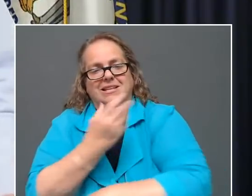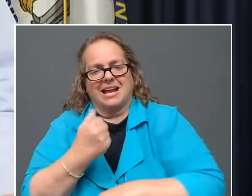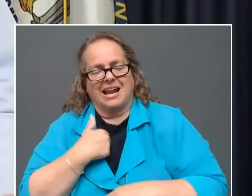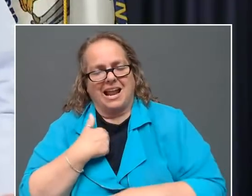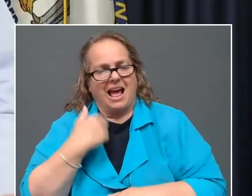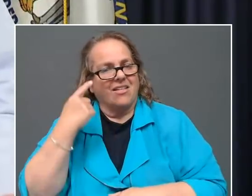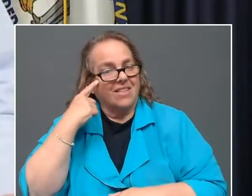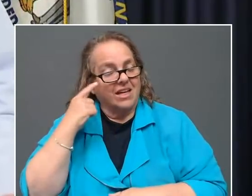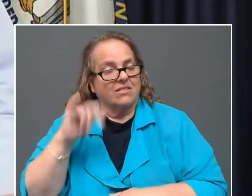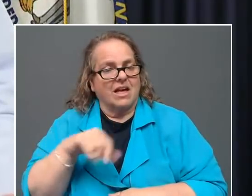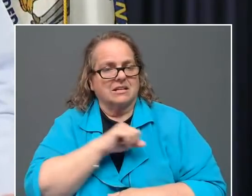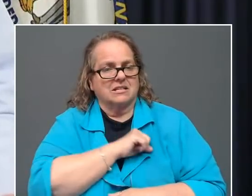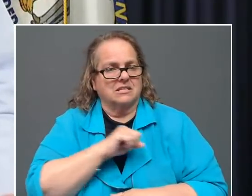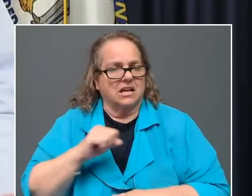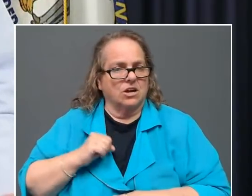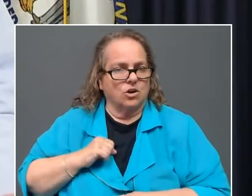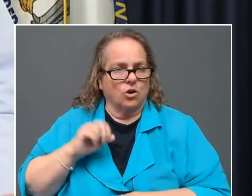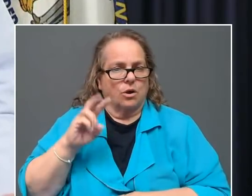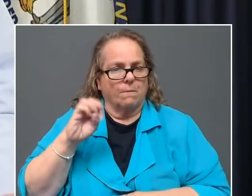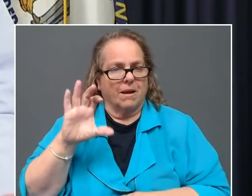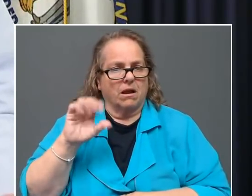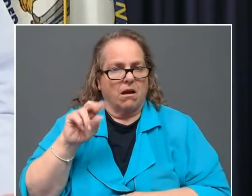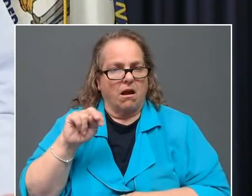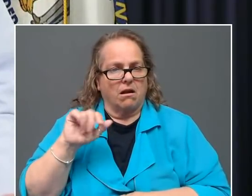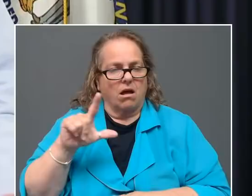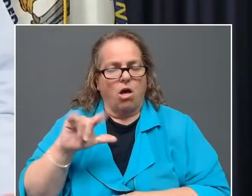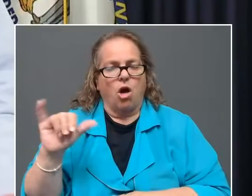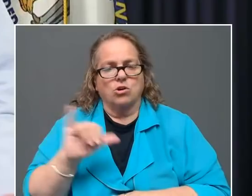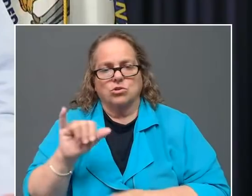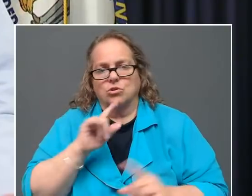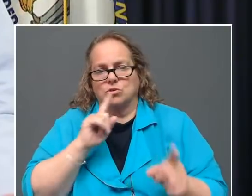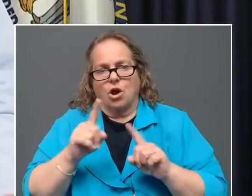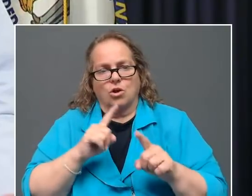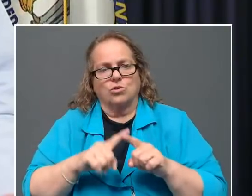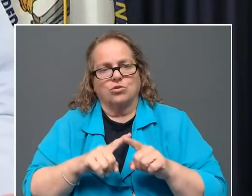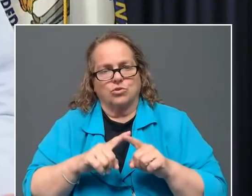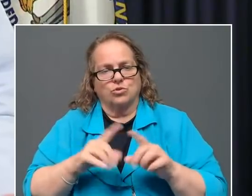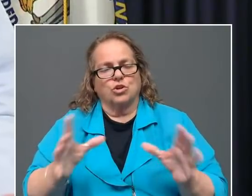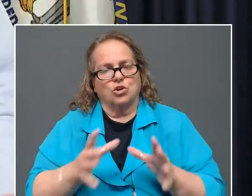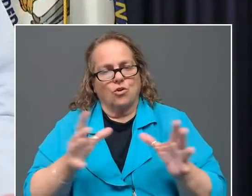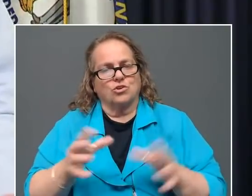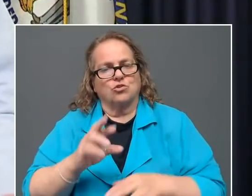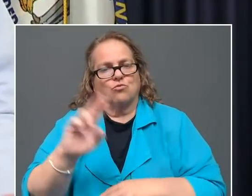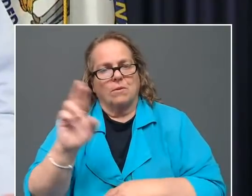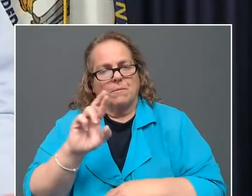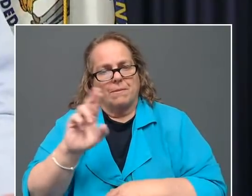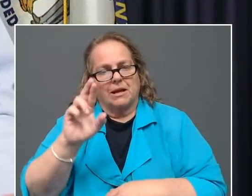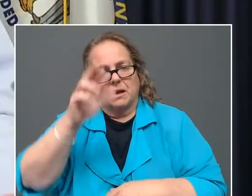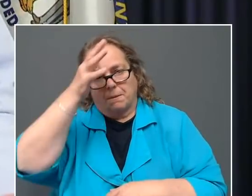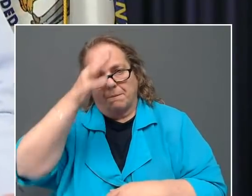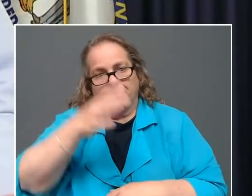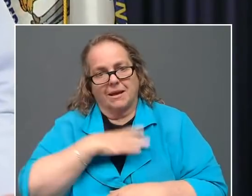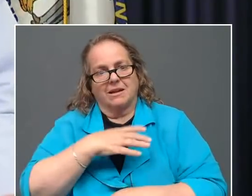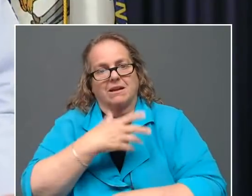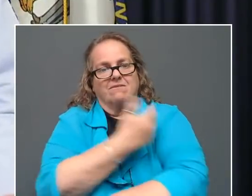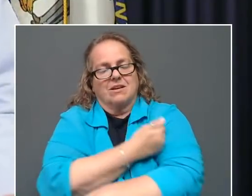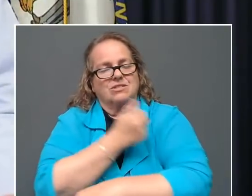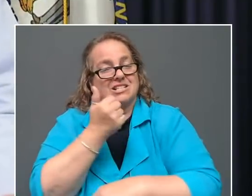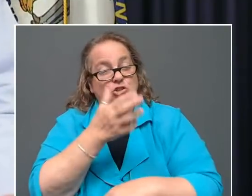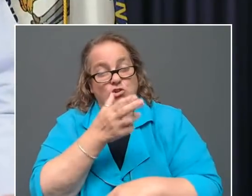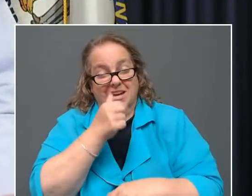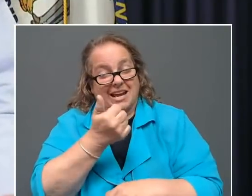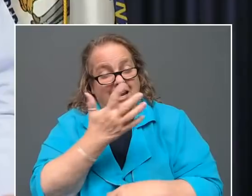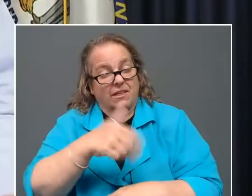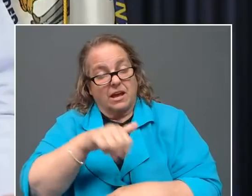also talked today about encouraging Republican men to be vaccinated. Is there anything else that your administration is doing to